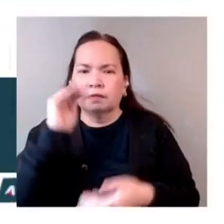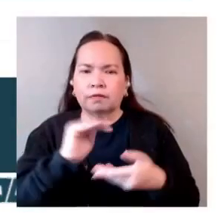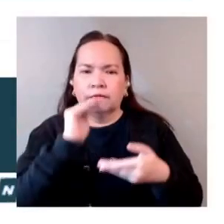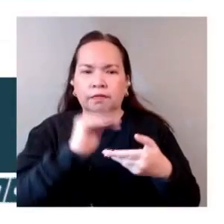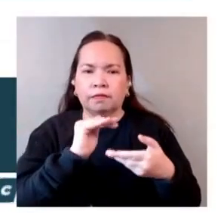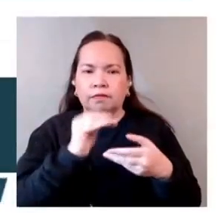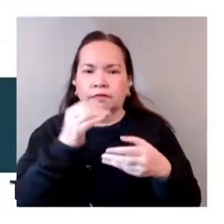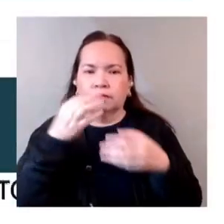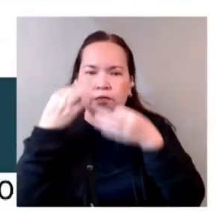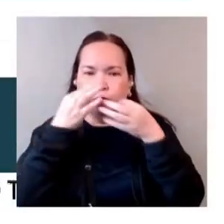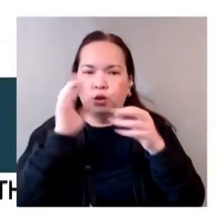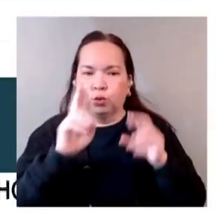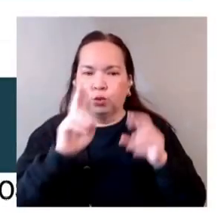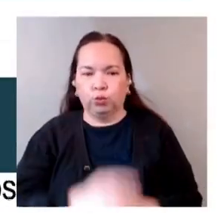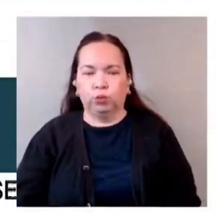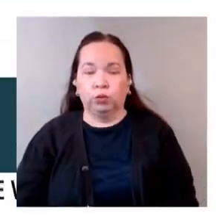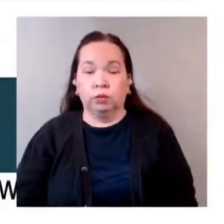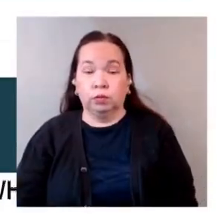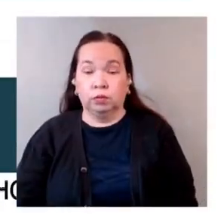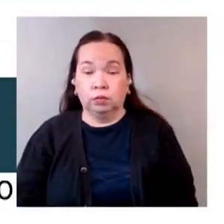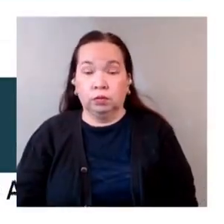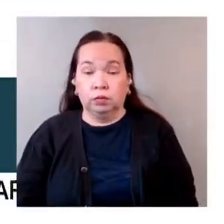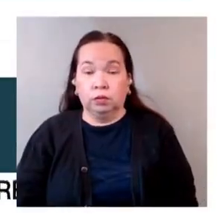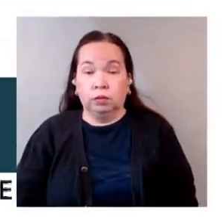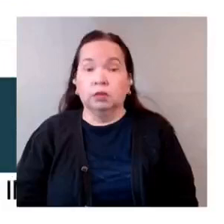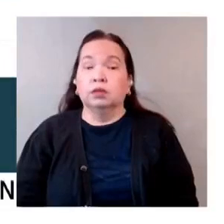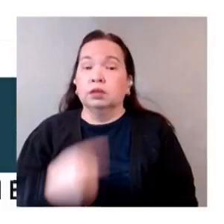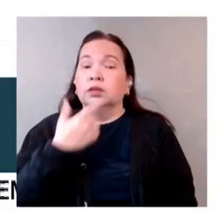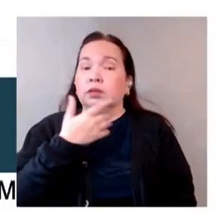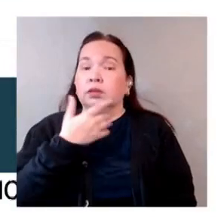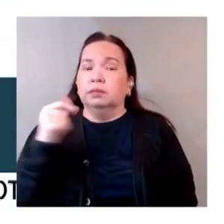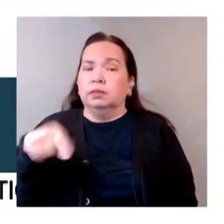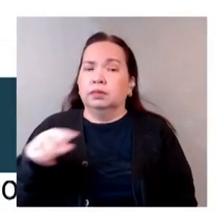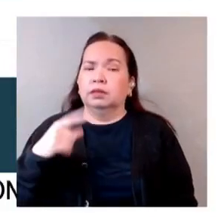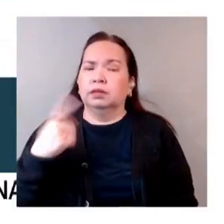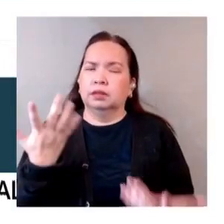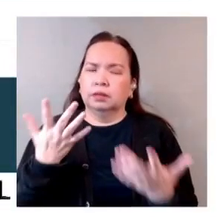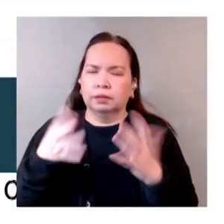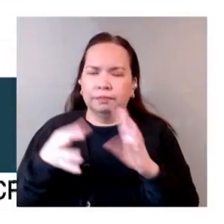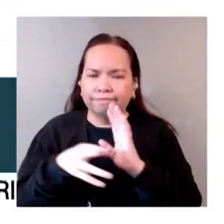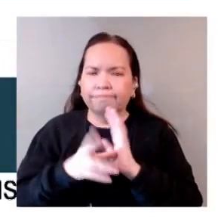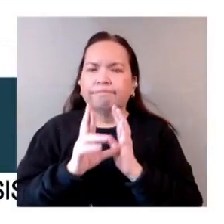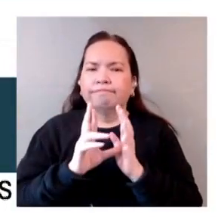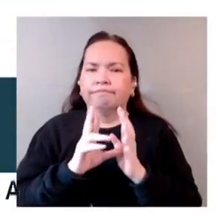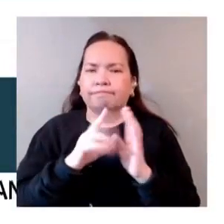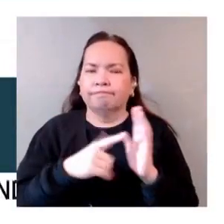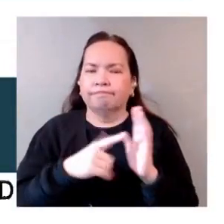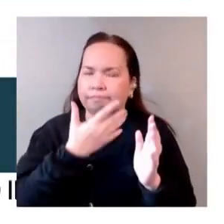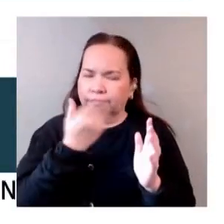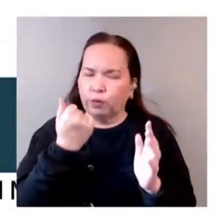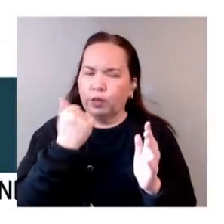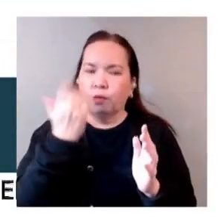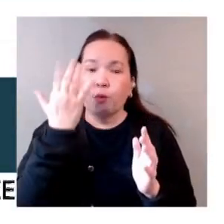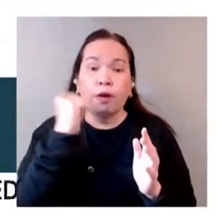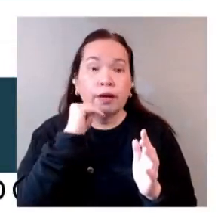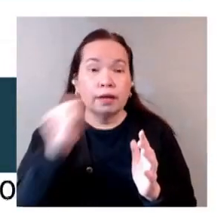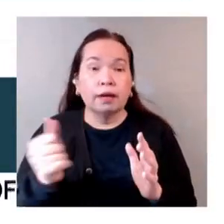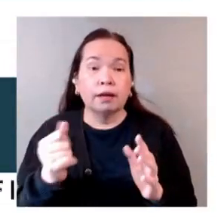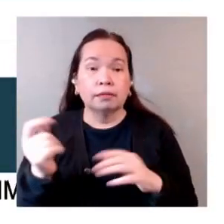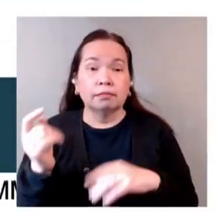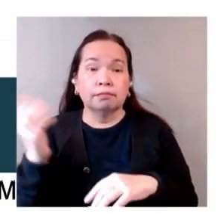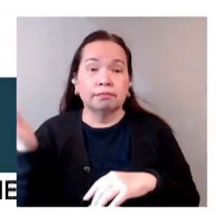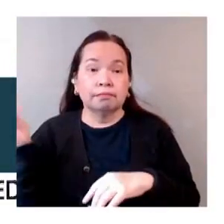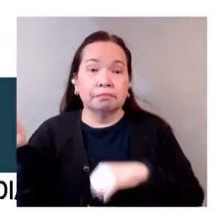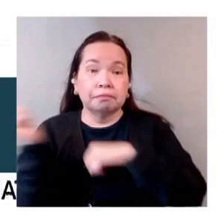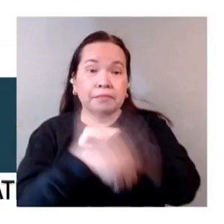Could be a deterrent. That's why there is really a need to study the revival of the death penalty